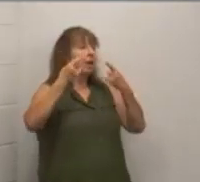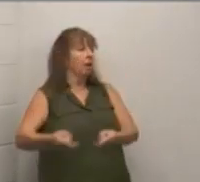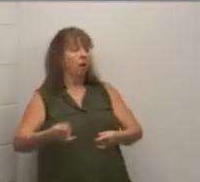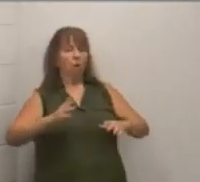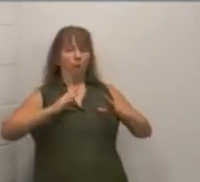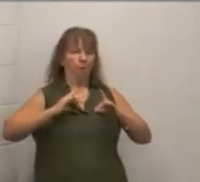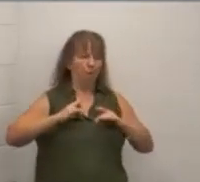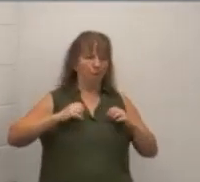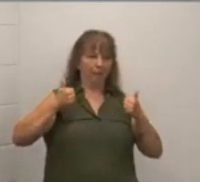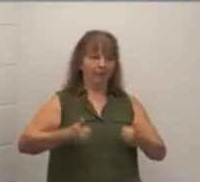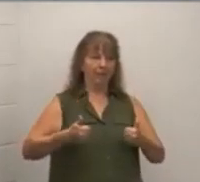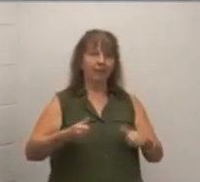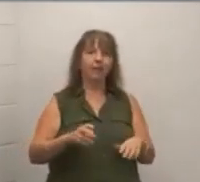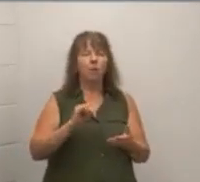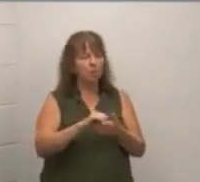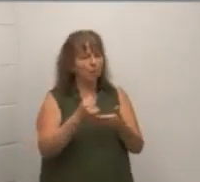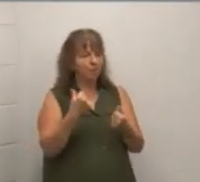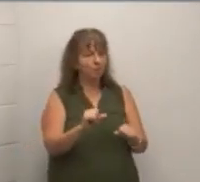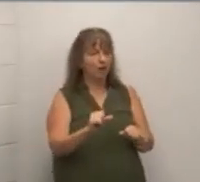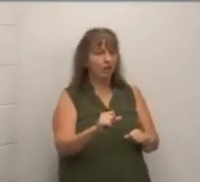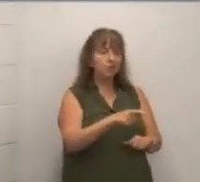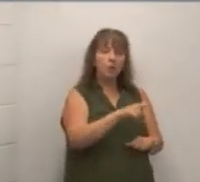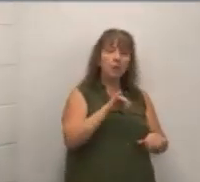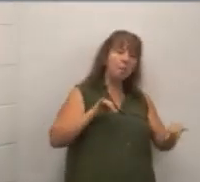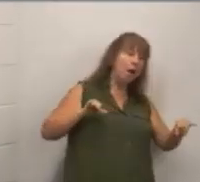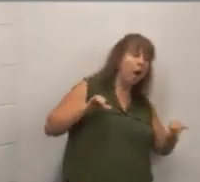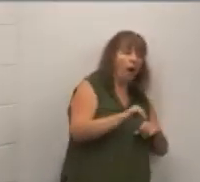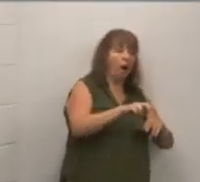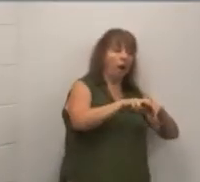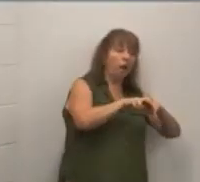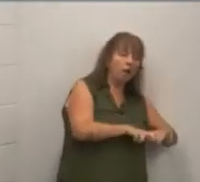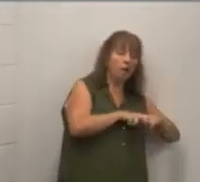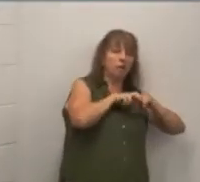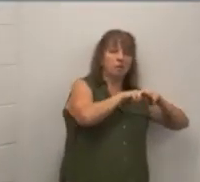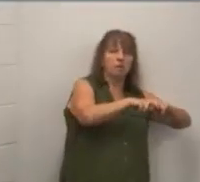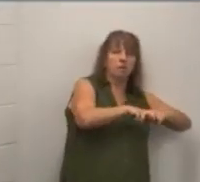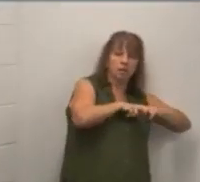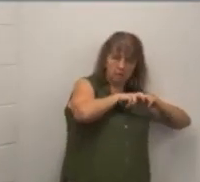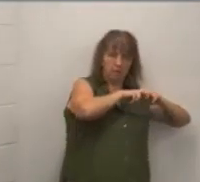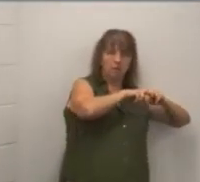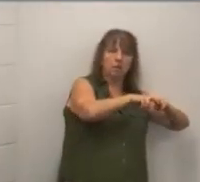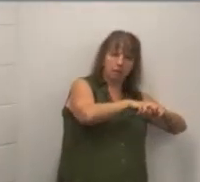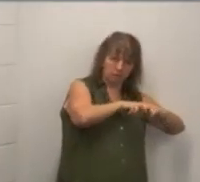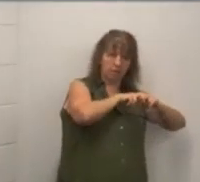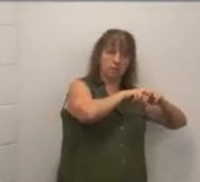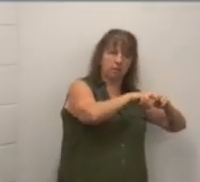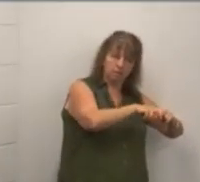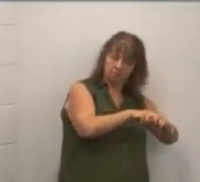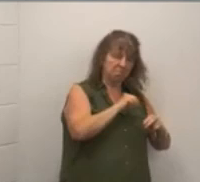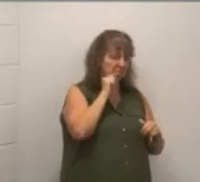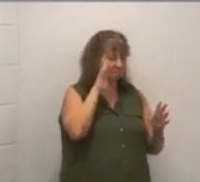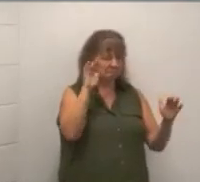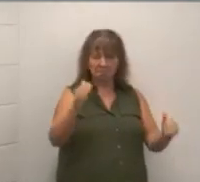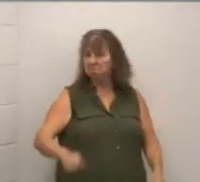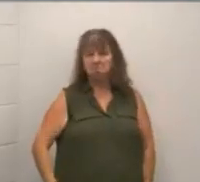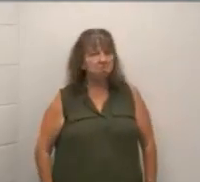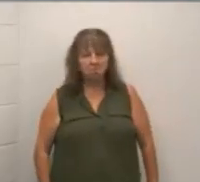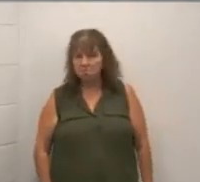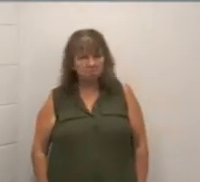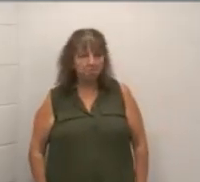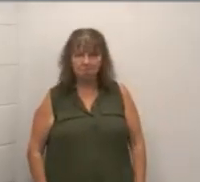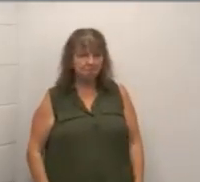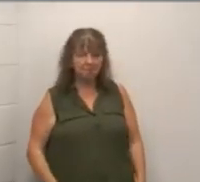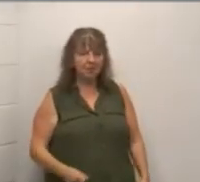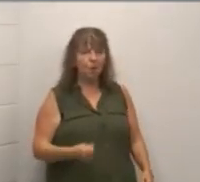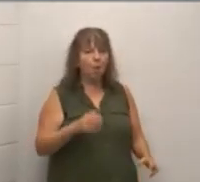So I don't see seat time being something that is going to be a hindrance to a student's mental